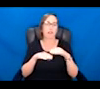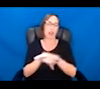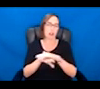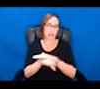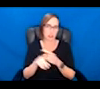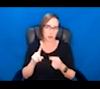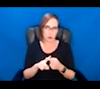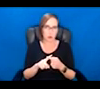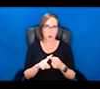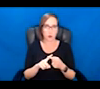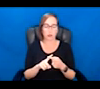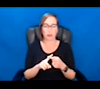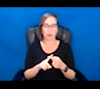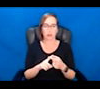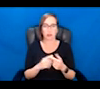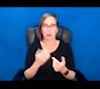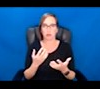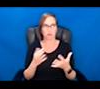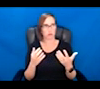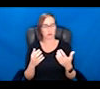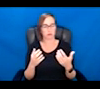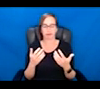the commons in a quality way